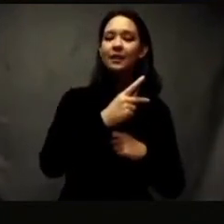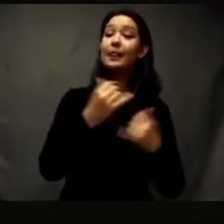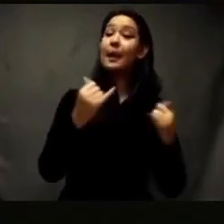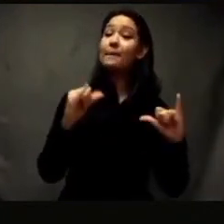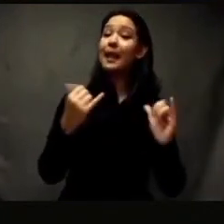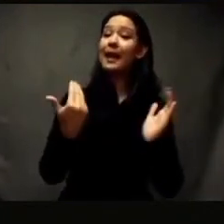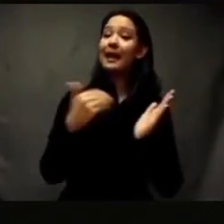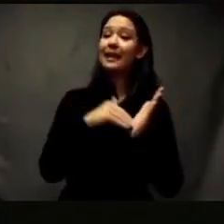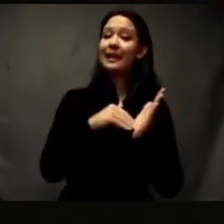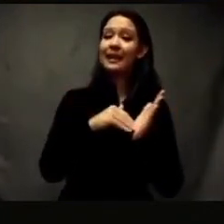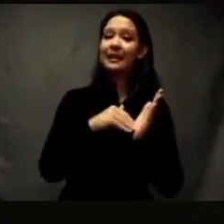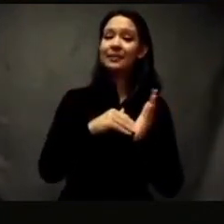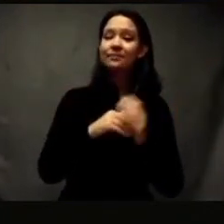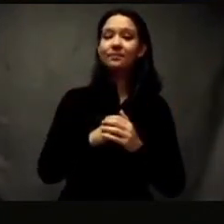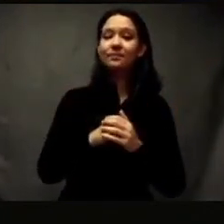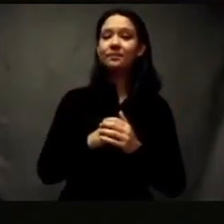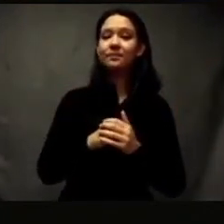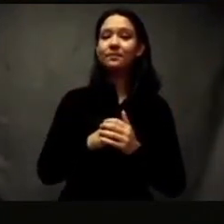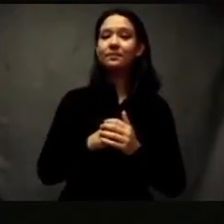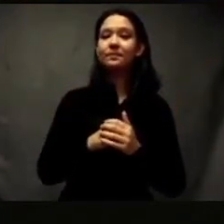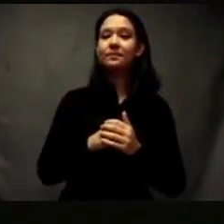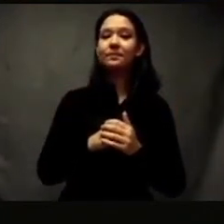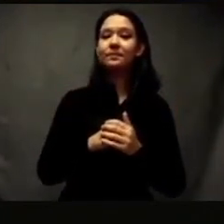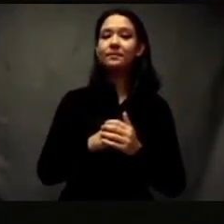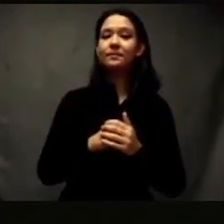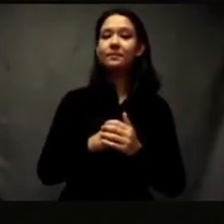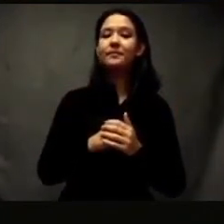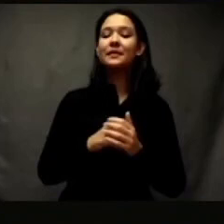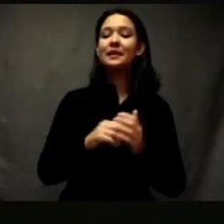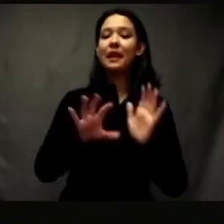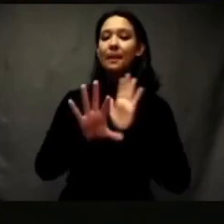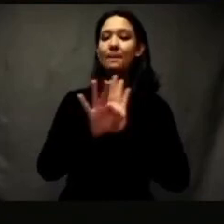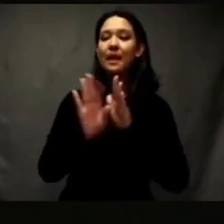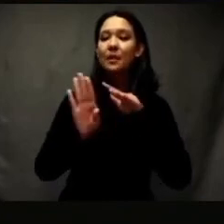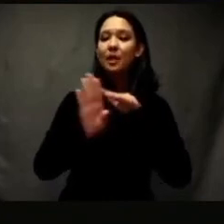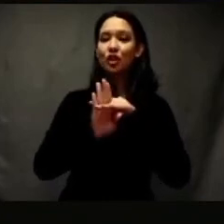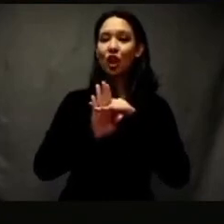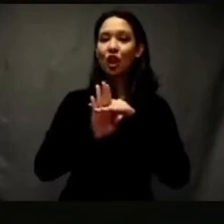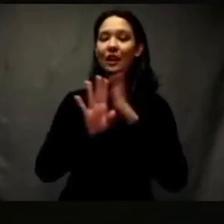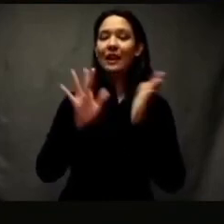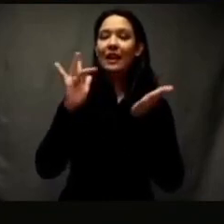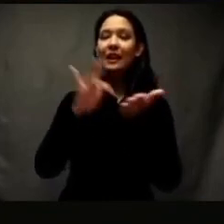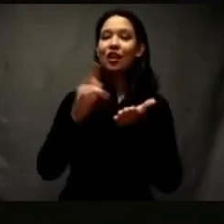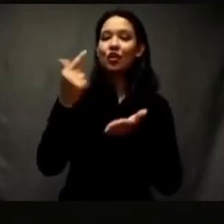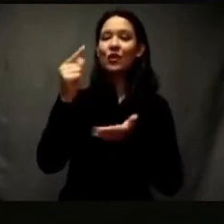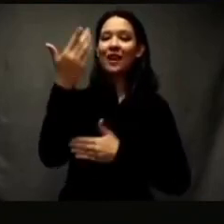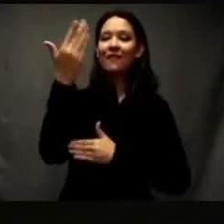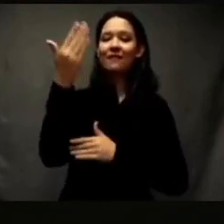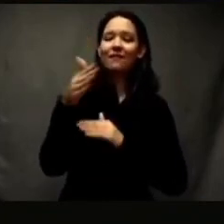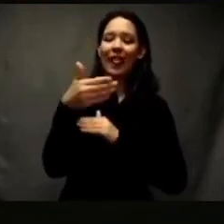play. Okay, so I'm gonna go ahead, select my shark, and then we're gonna click on green flag.